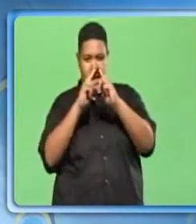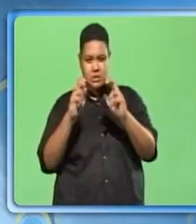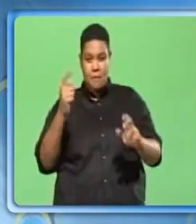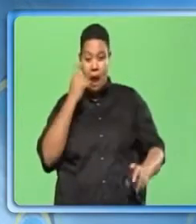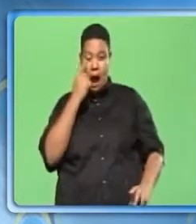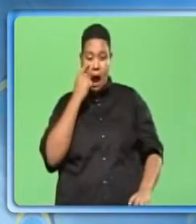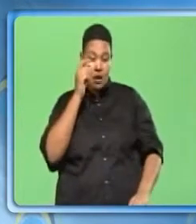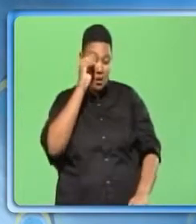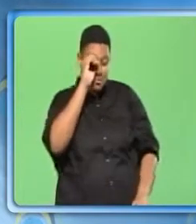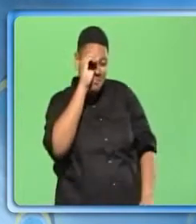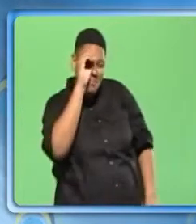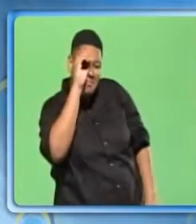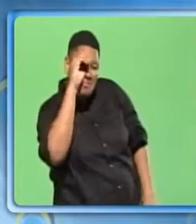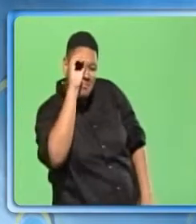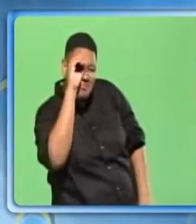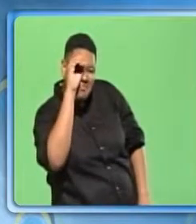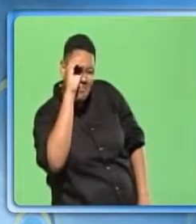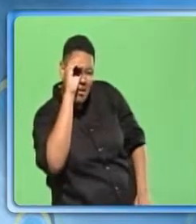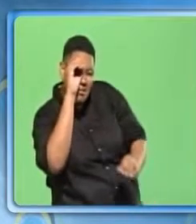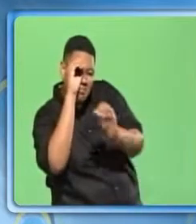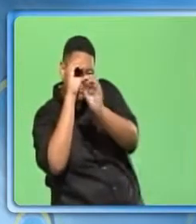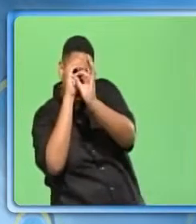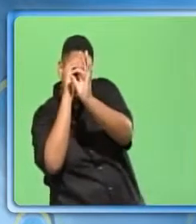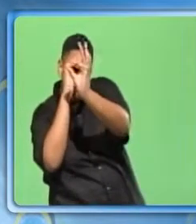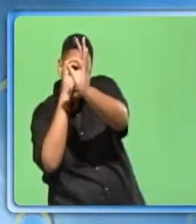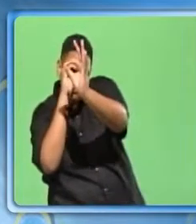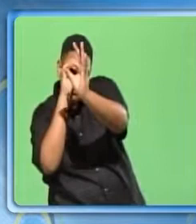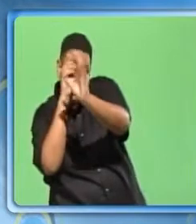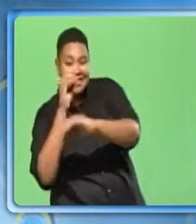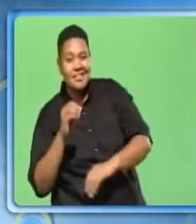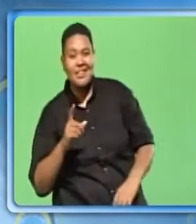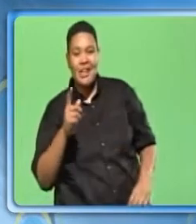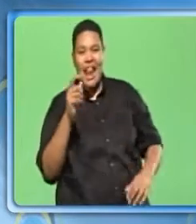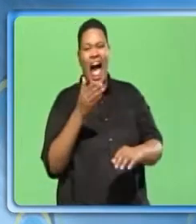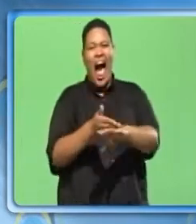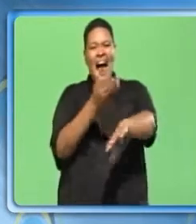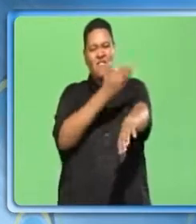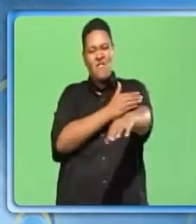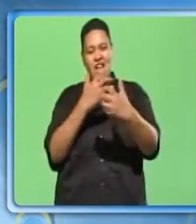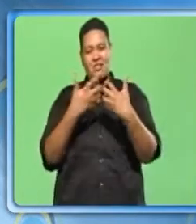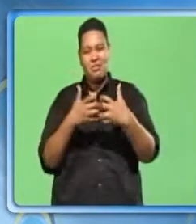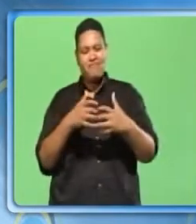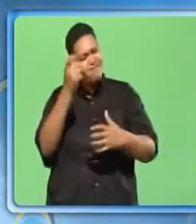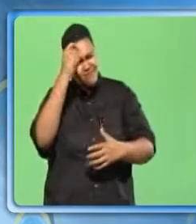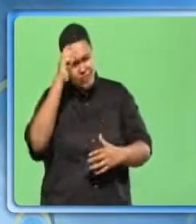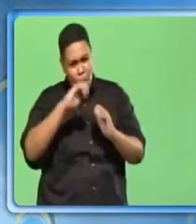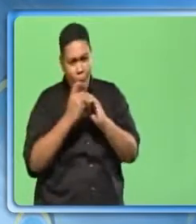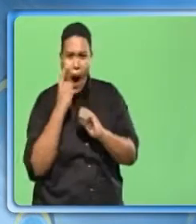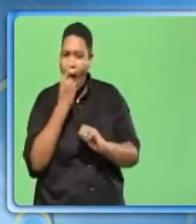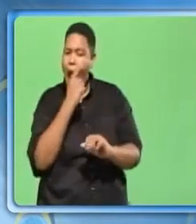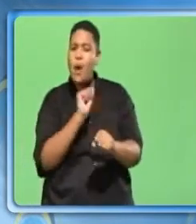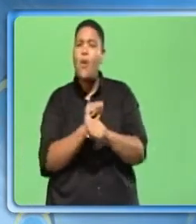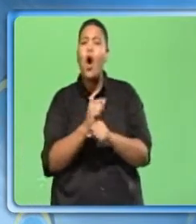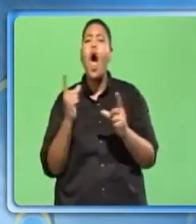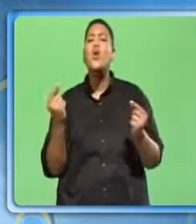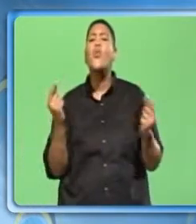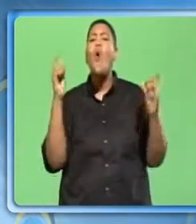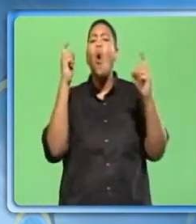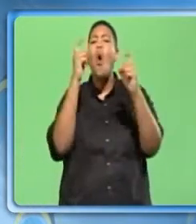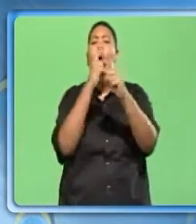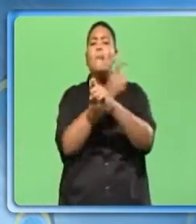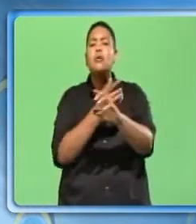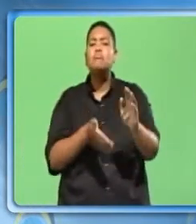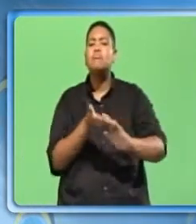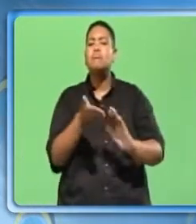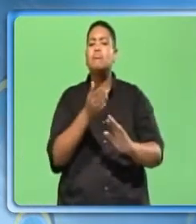eye using advanced machines. They understand how the eye works and are able to do complex operations on